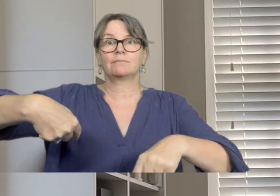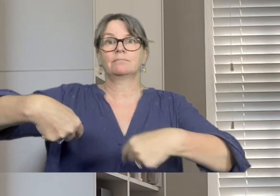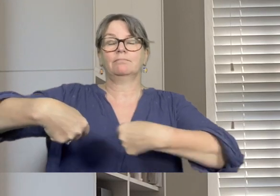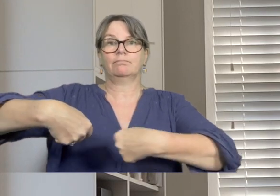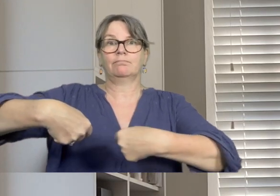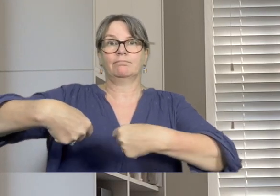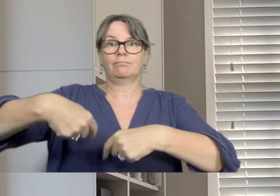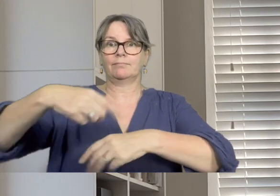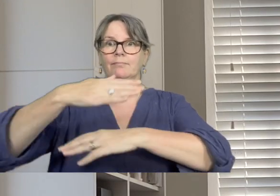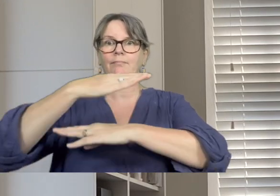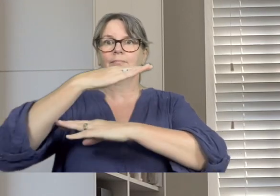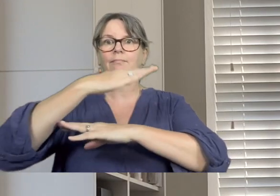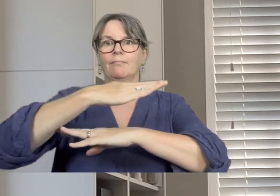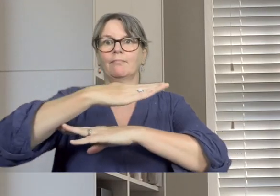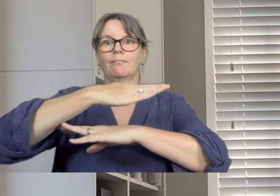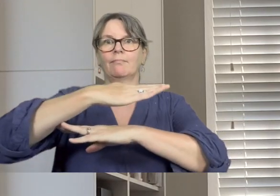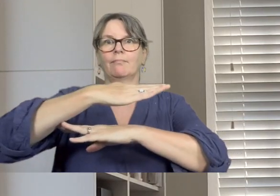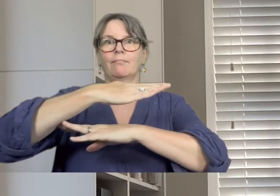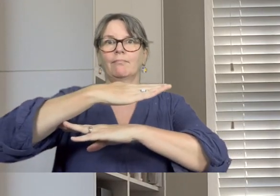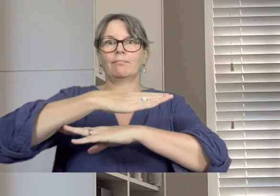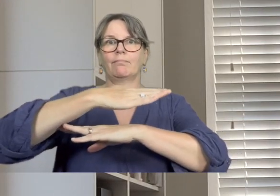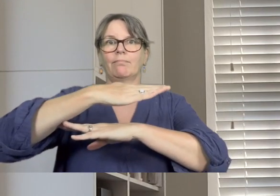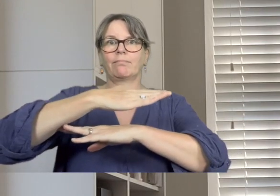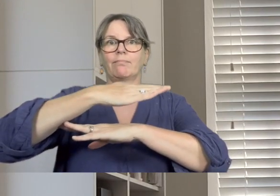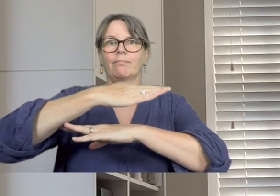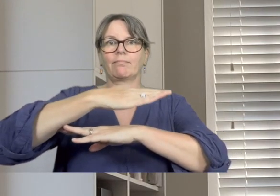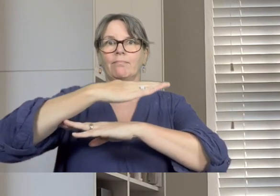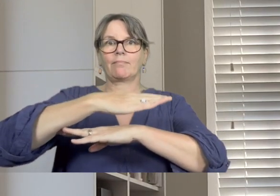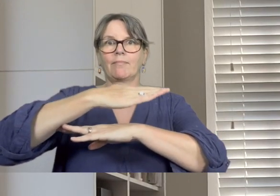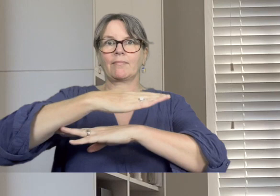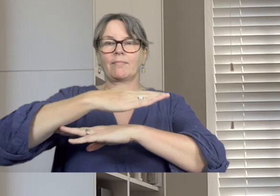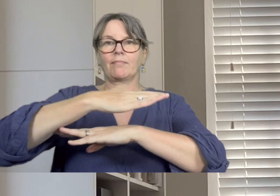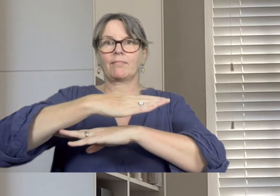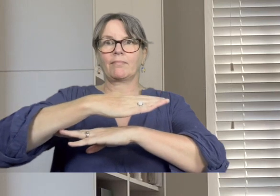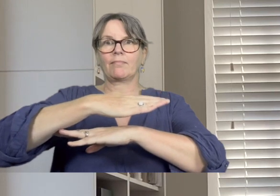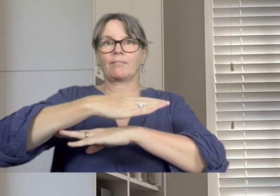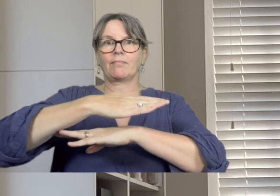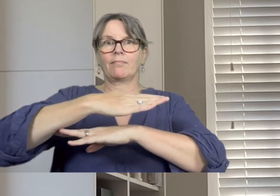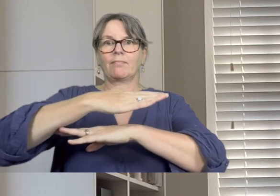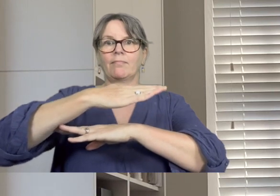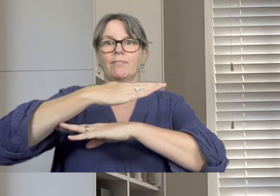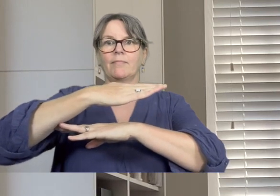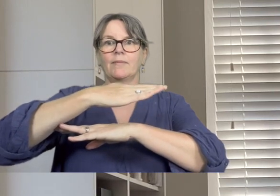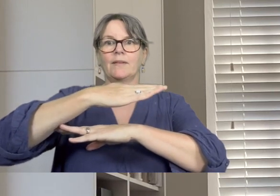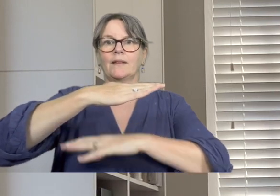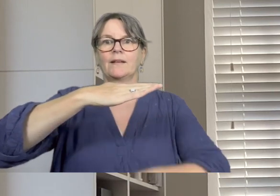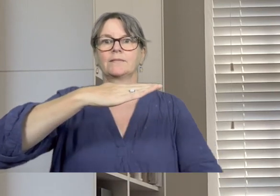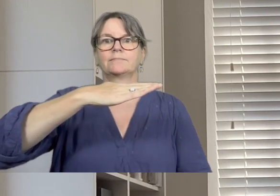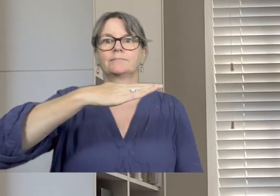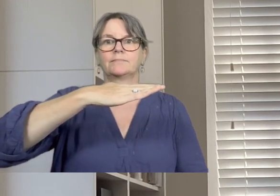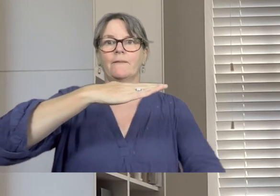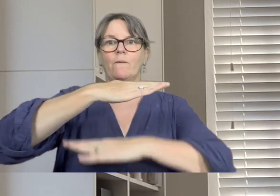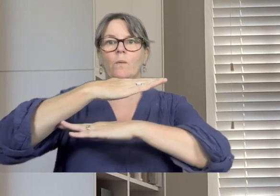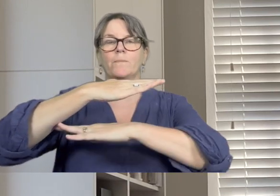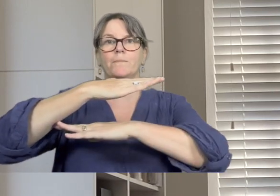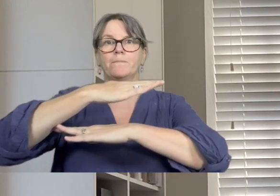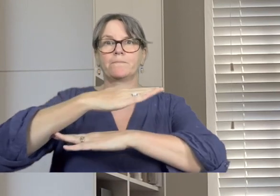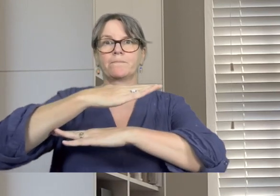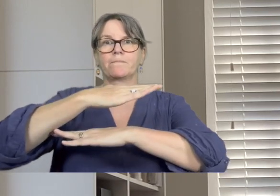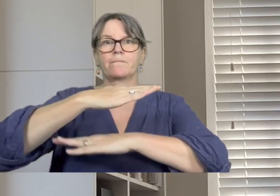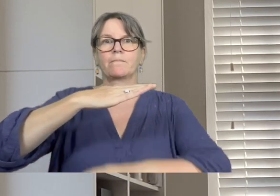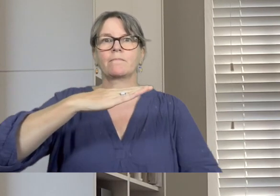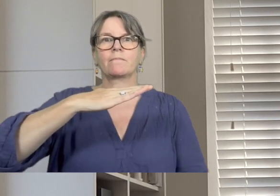away. We're going to take the second foot away. Reach the heels, press the floor, we're going to breathe. And